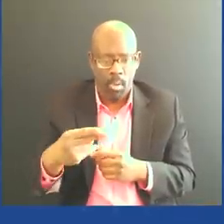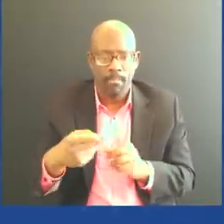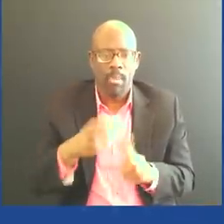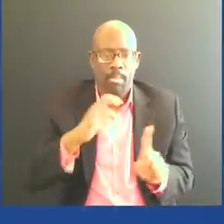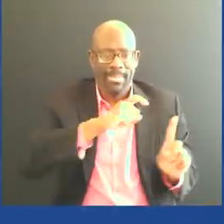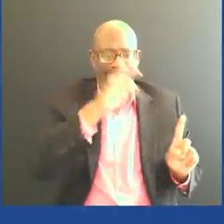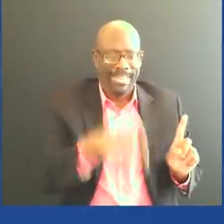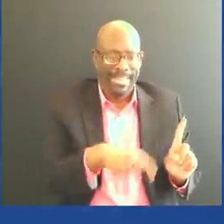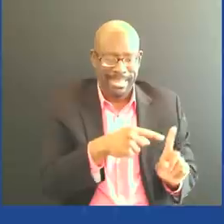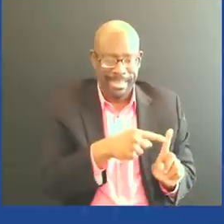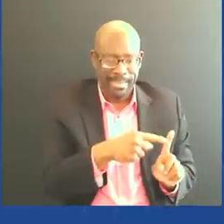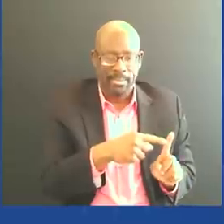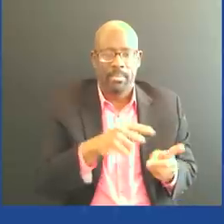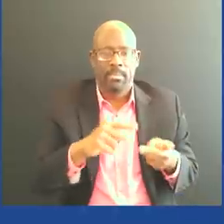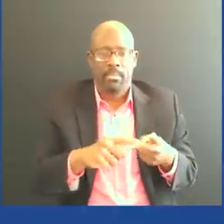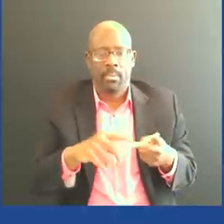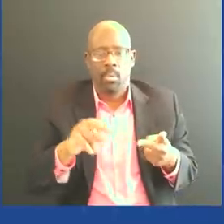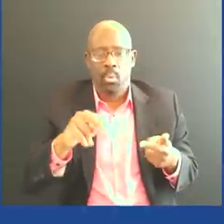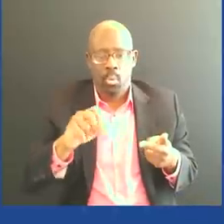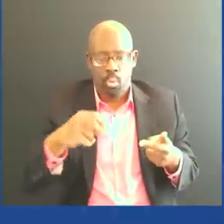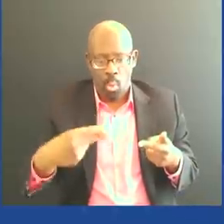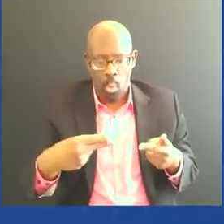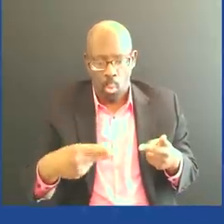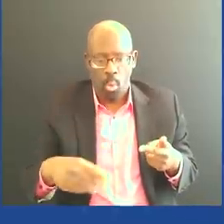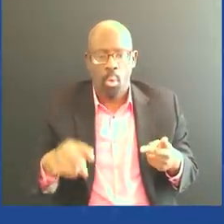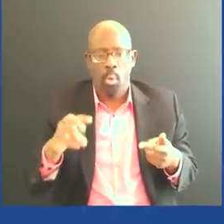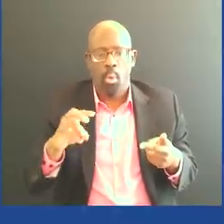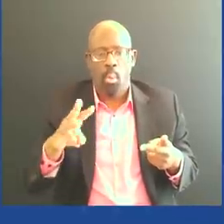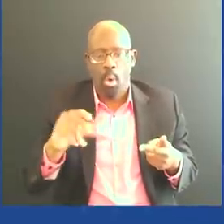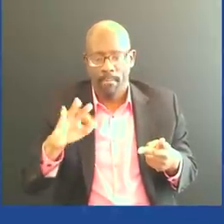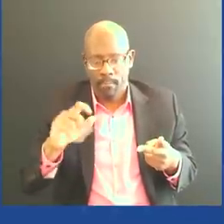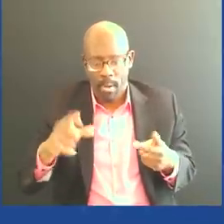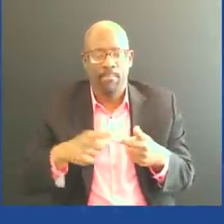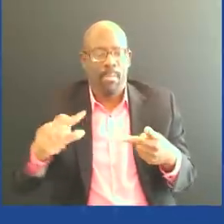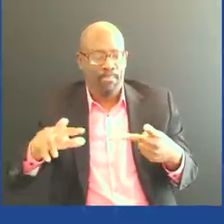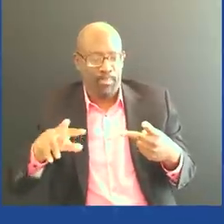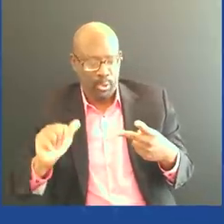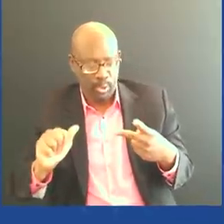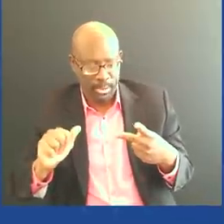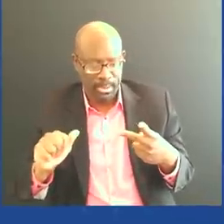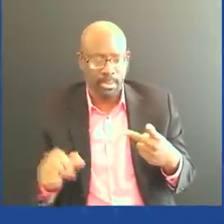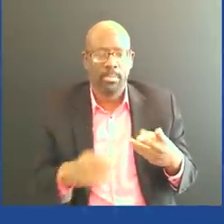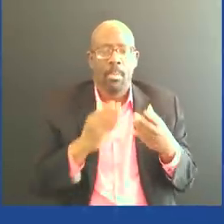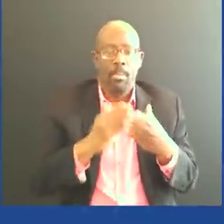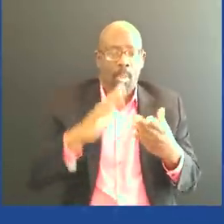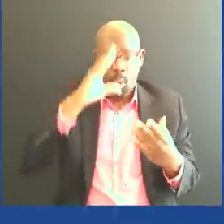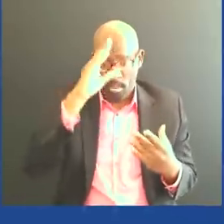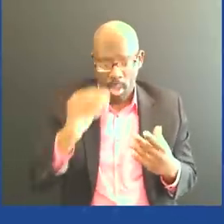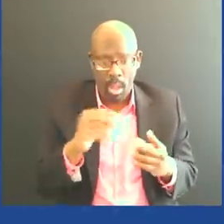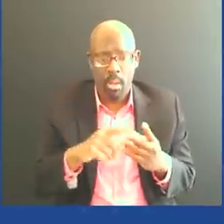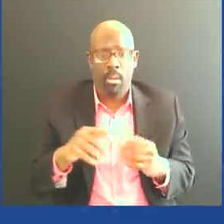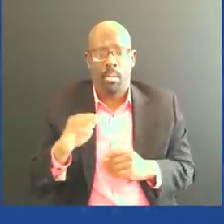Ripley, West Virginia. And Boatswain's Mate of the Watch is Boatswain's Mate, Second Class Cody Platt from Grantsville, Pennsylvania.